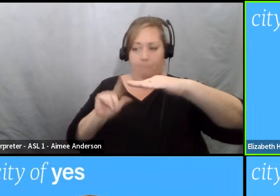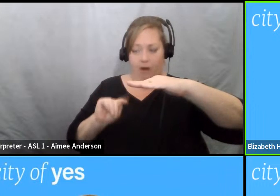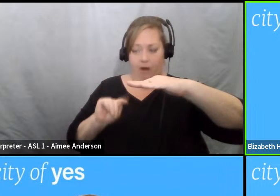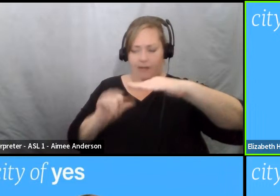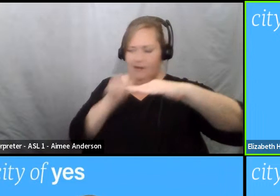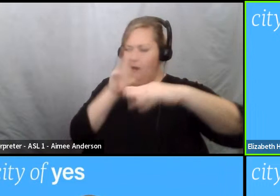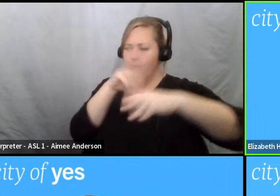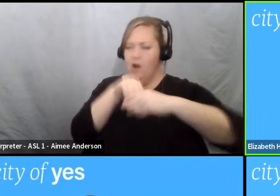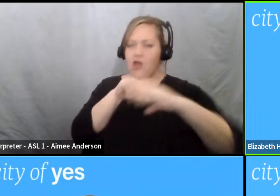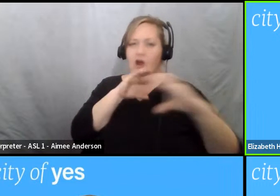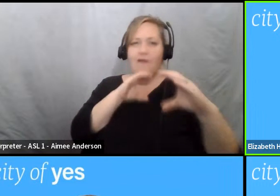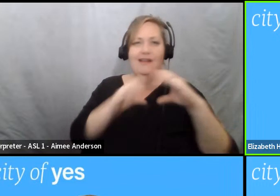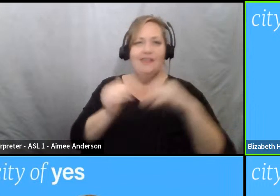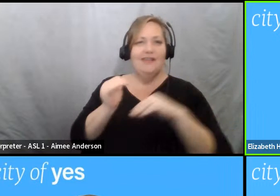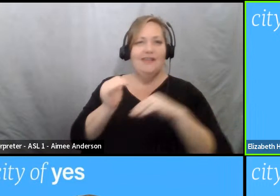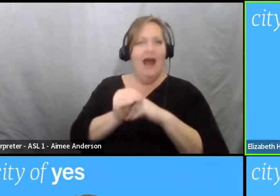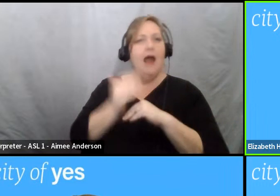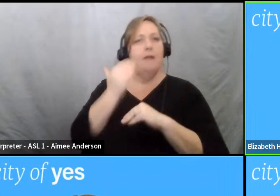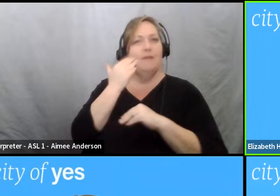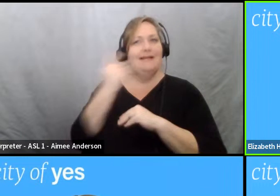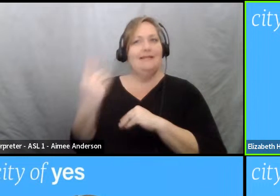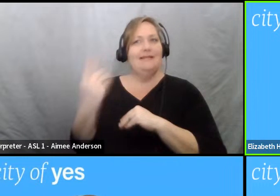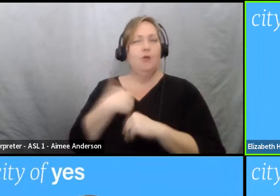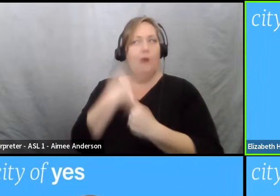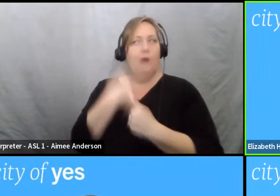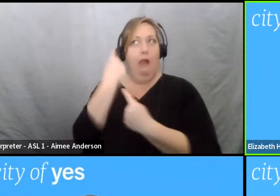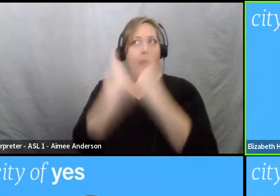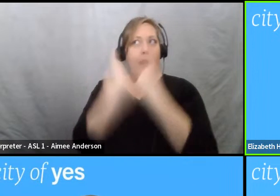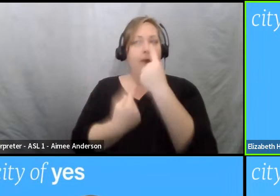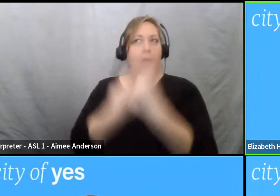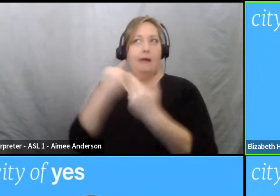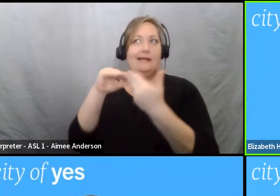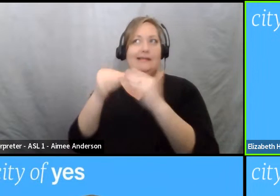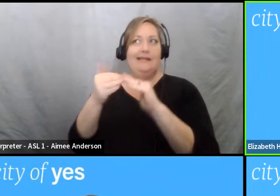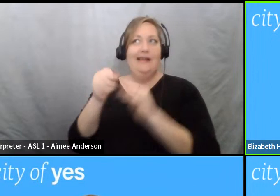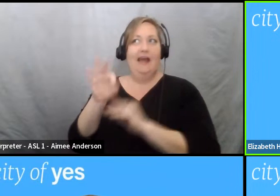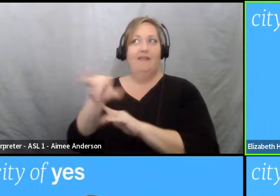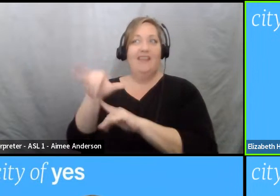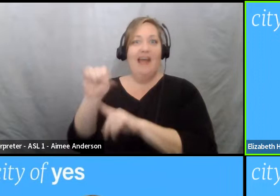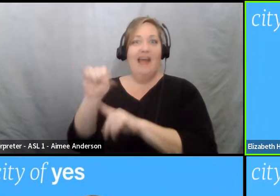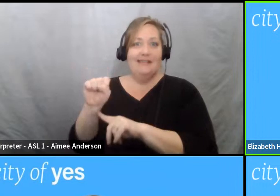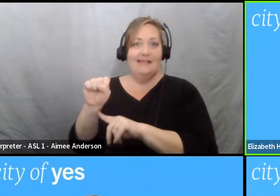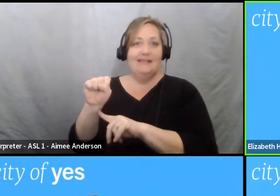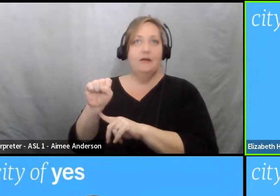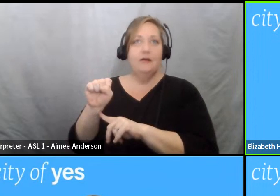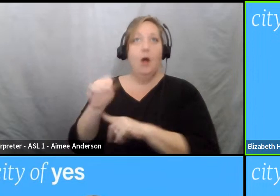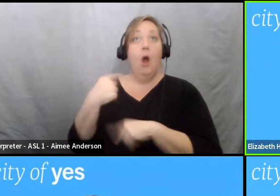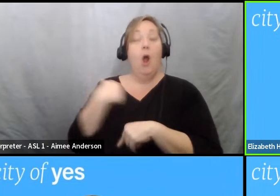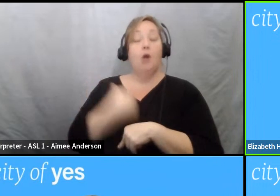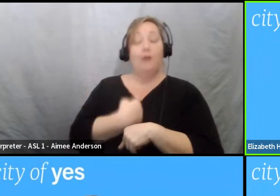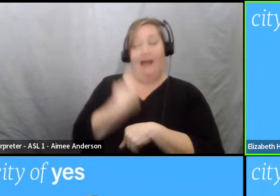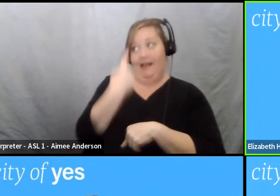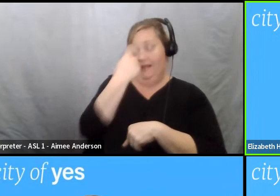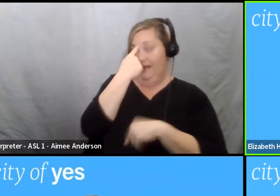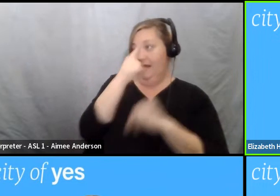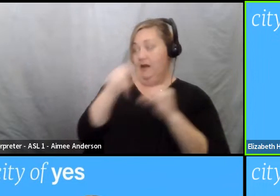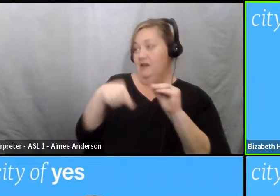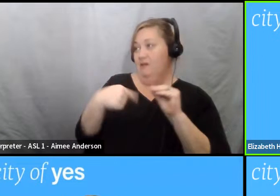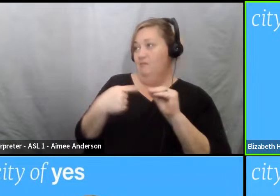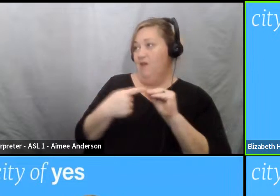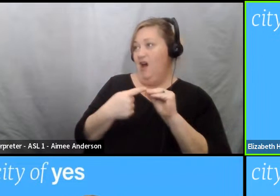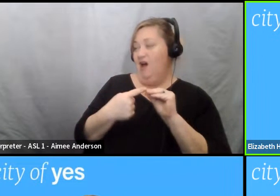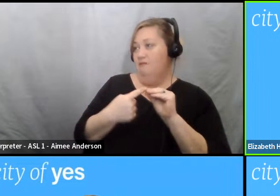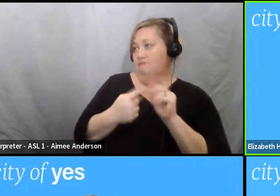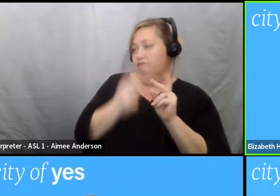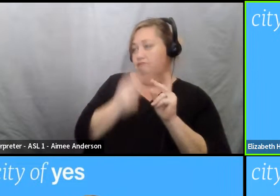tonight, but certainly something that we're thinking about in City of Yes. Are we thinking that the person in